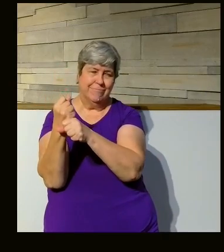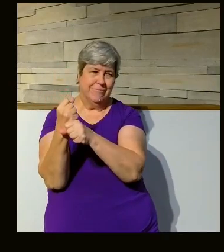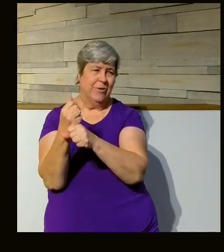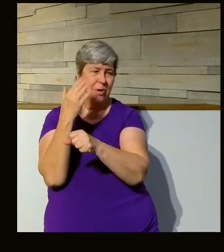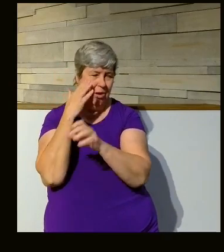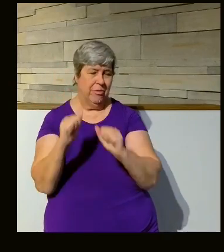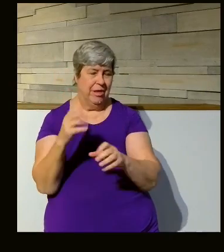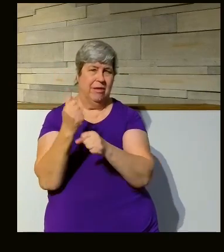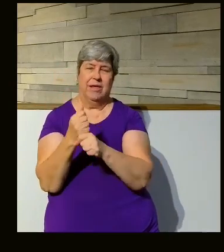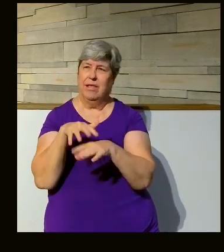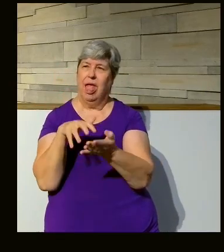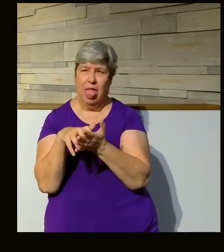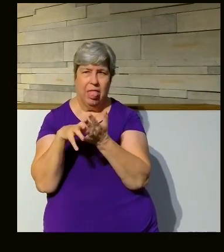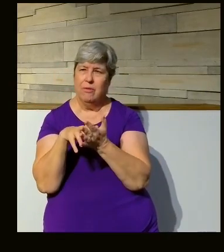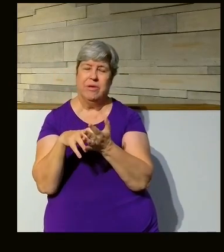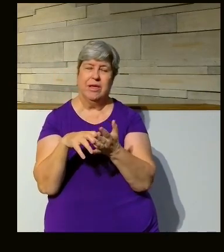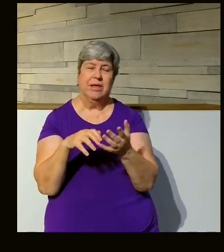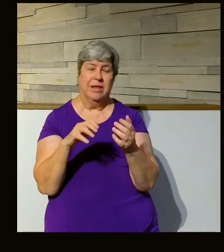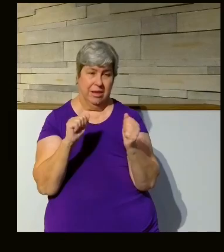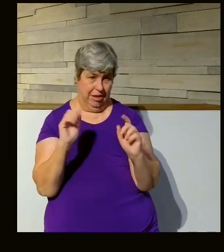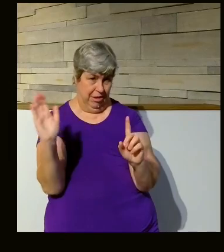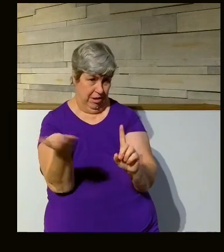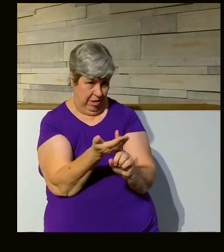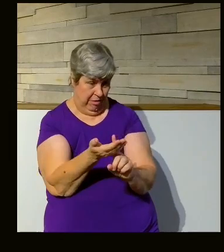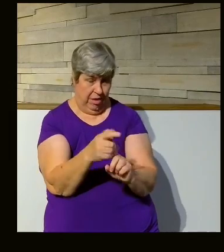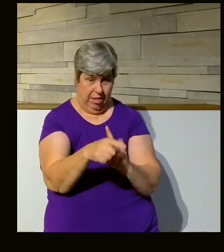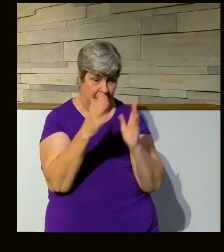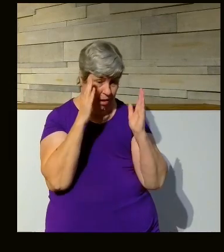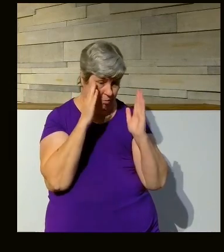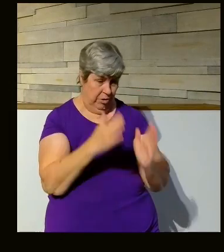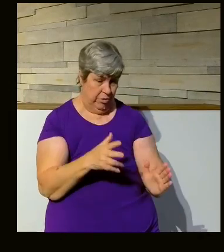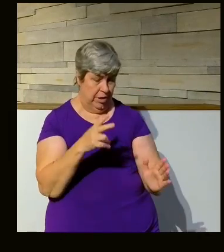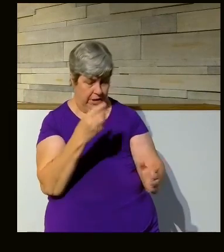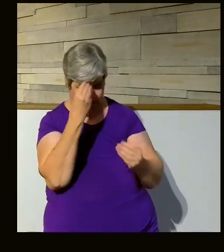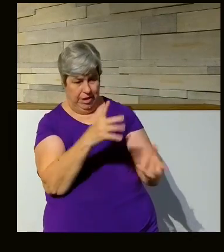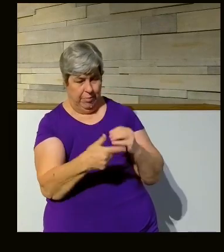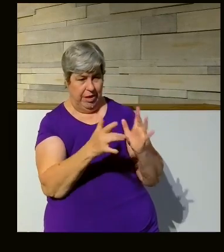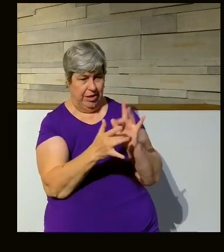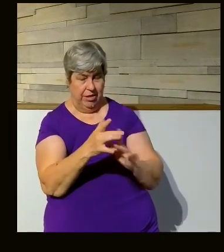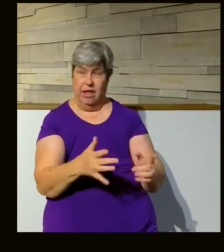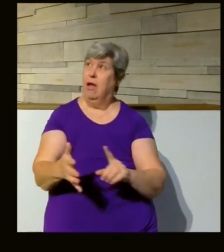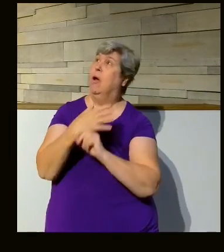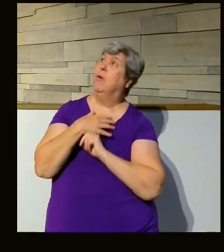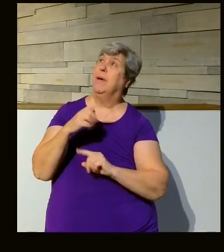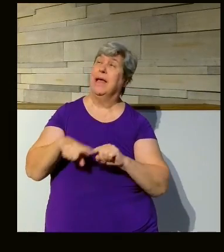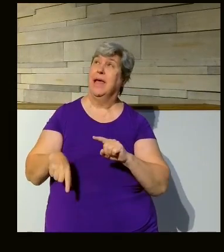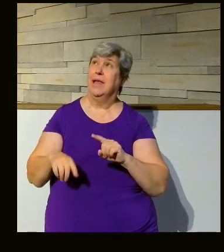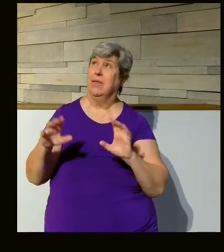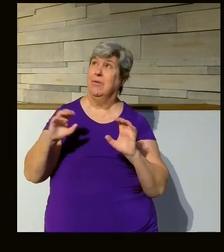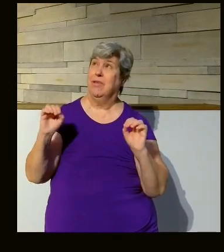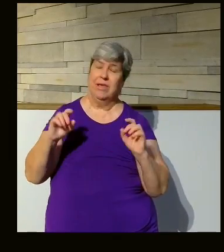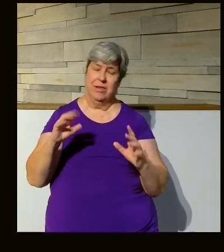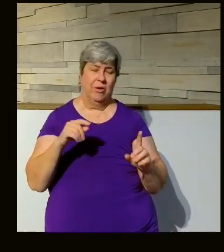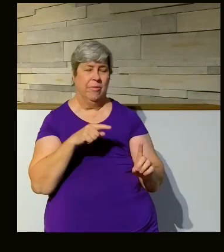faith. Now, is it a compelling faith? When somebody hears about Christ and the salvation, is it like, wow, I'm overwhelmed, I can't do anything except embrace the